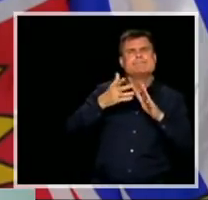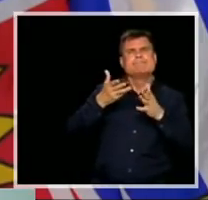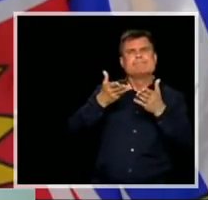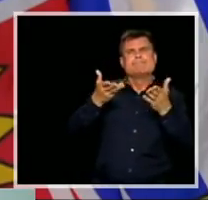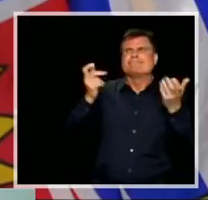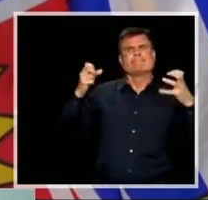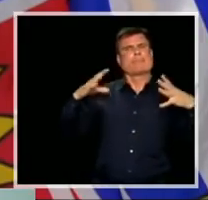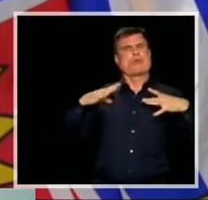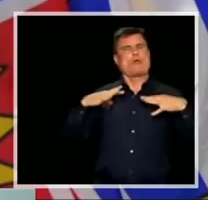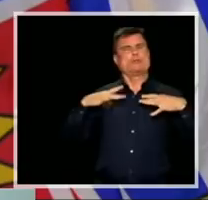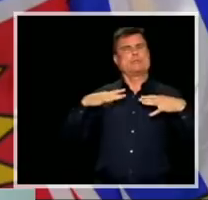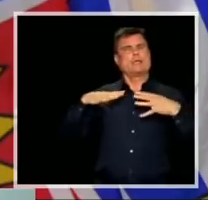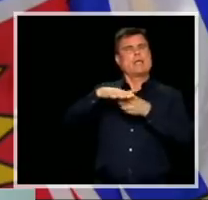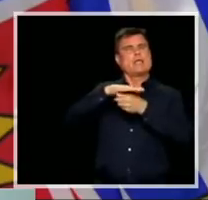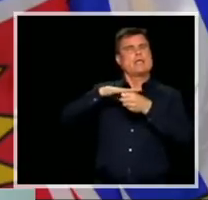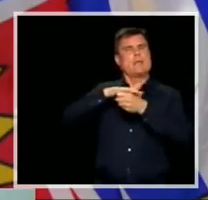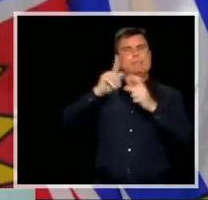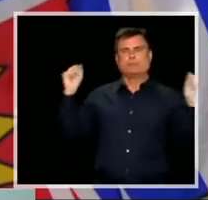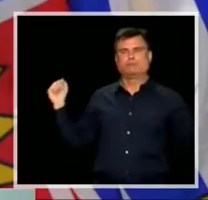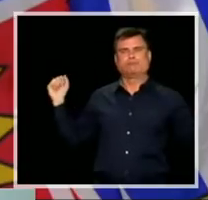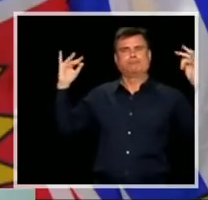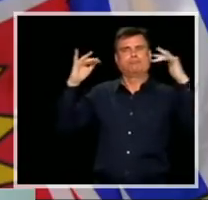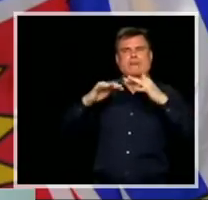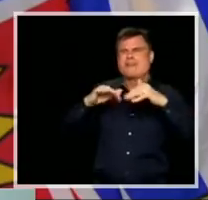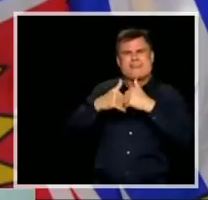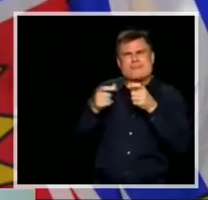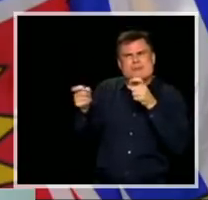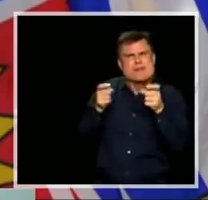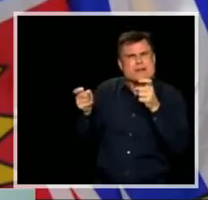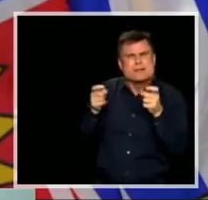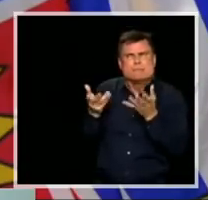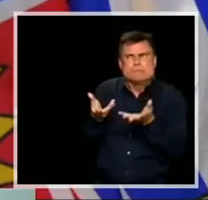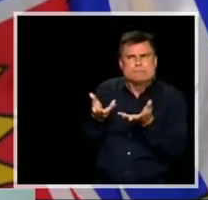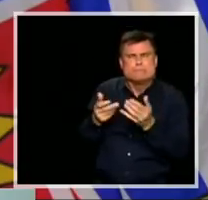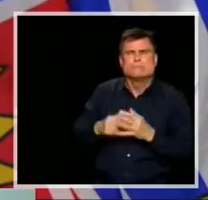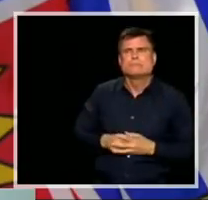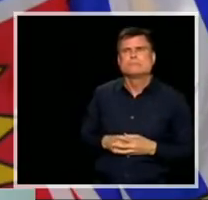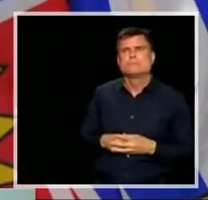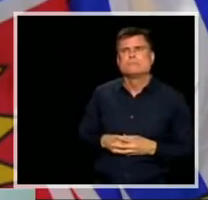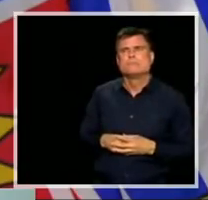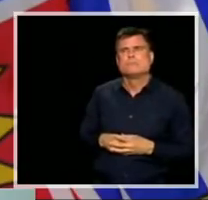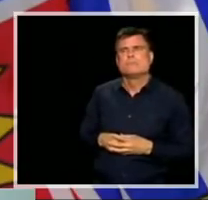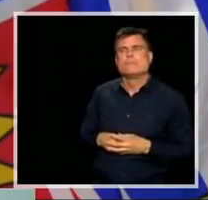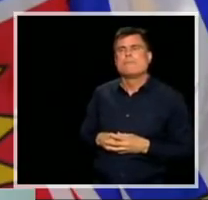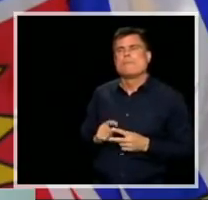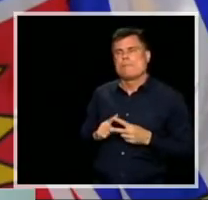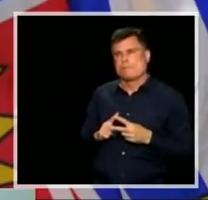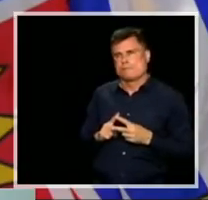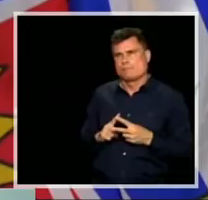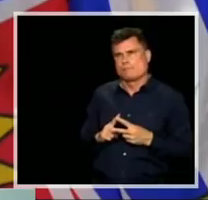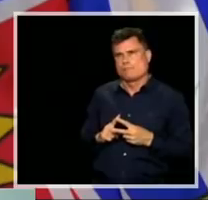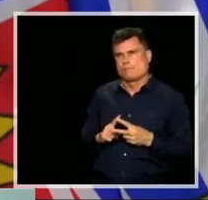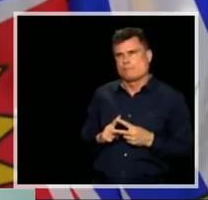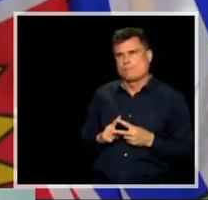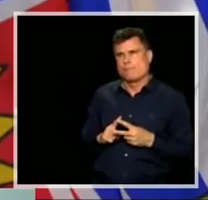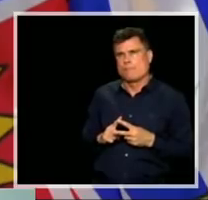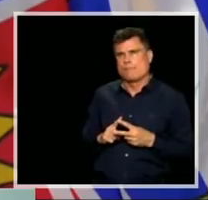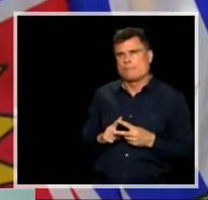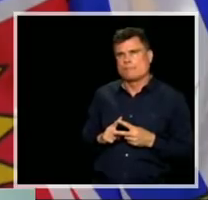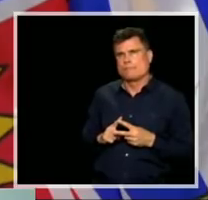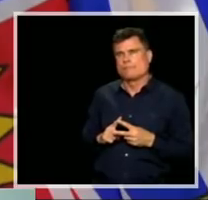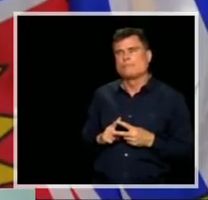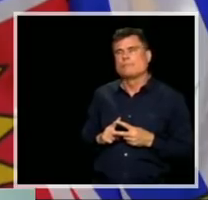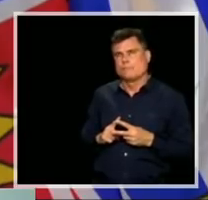continue to do over the next incubation period. And, you know, people have been, people who've come from other provinces, and there